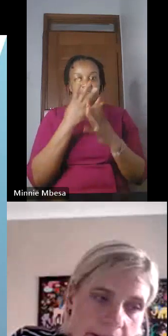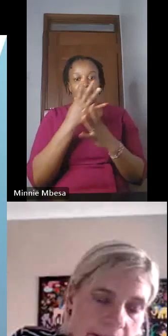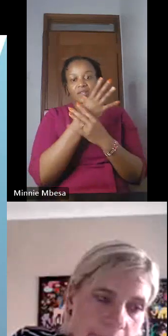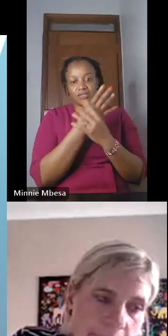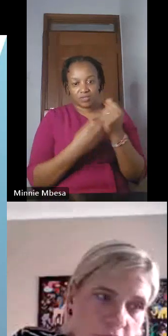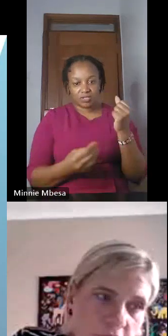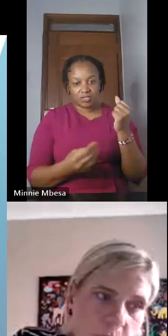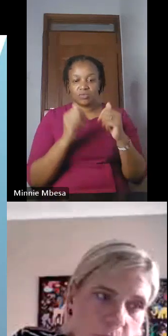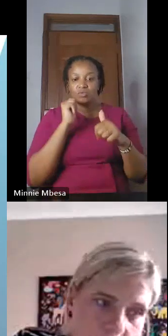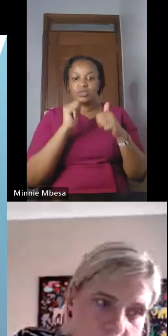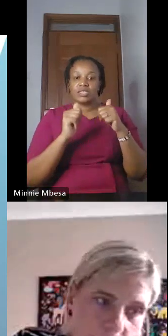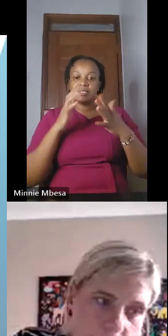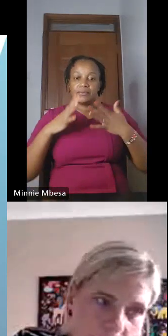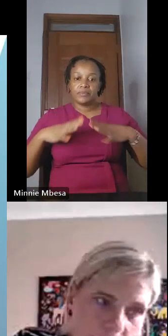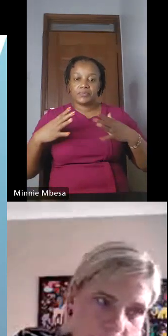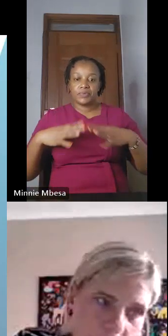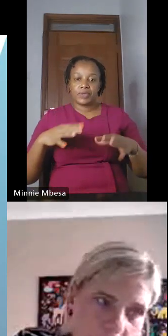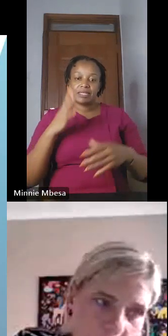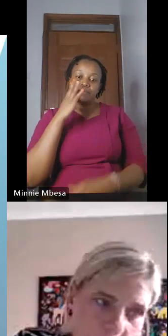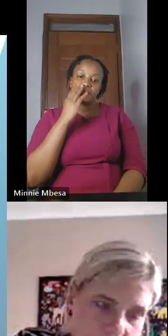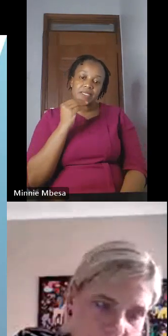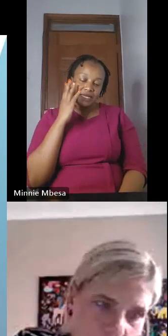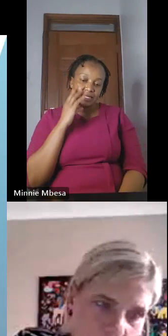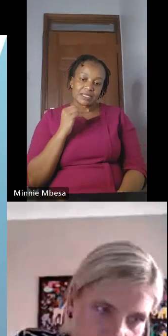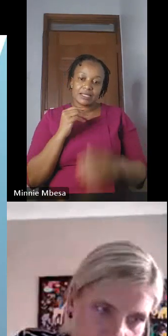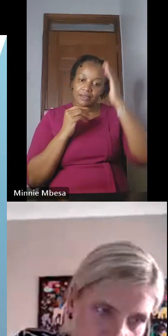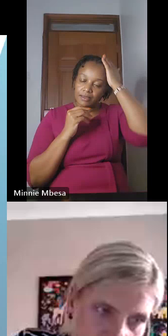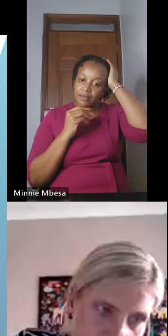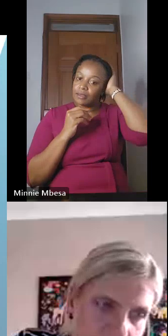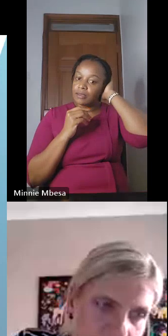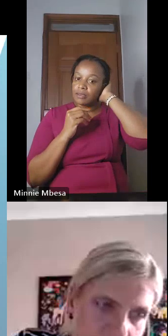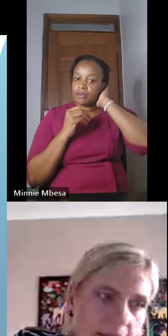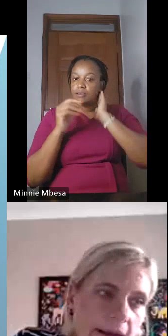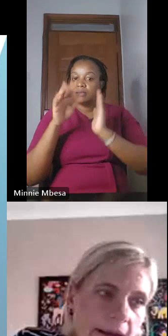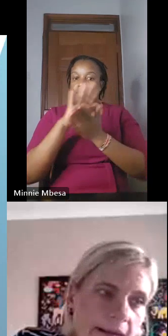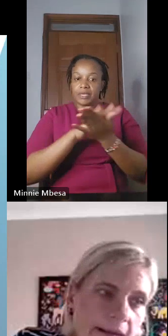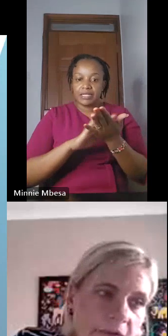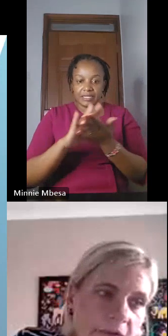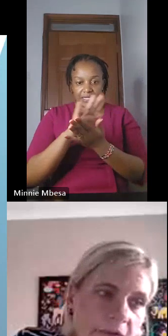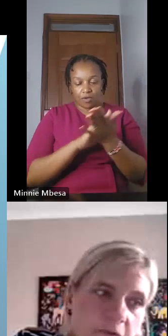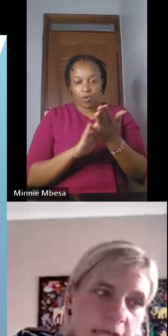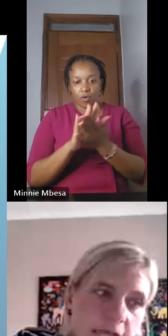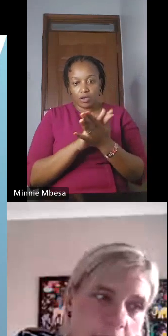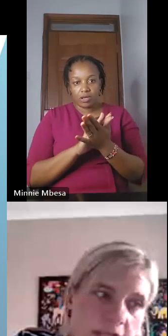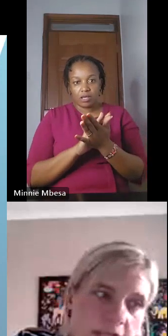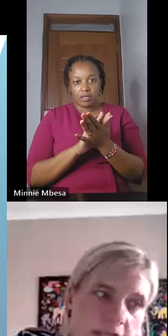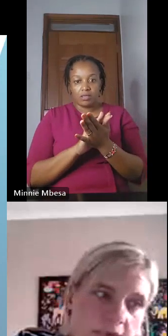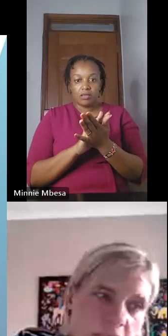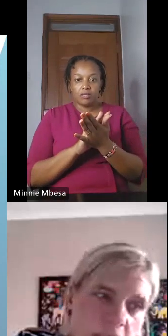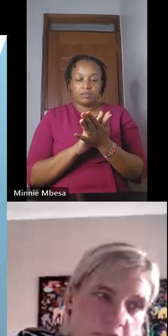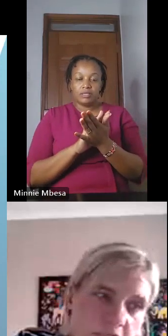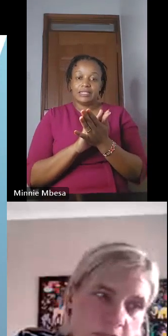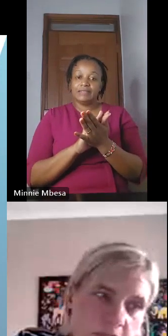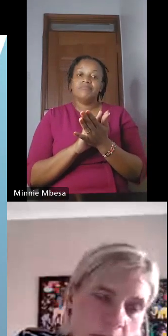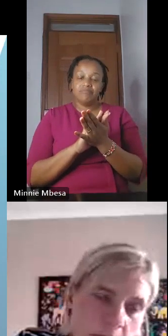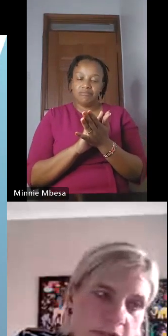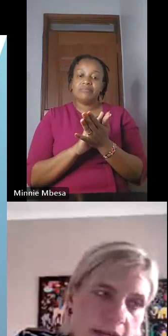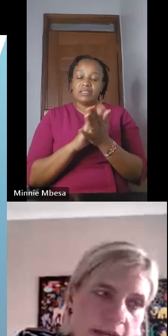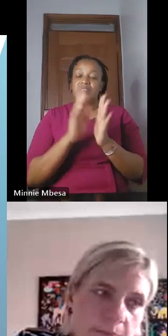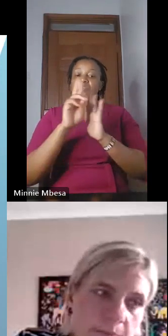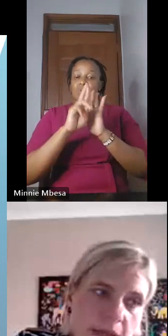experience, based on our eligibility criteria. If you'll allow me just